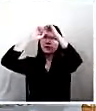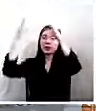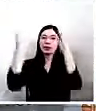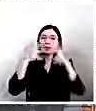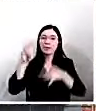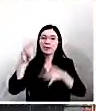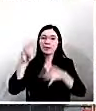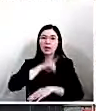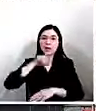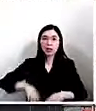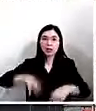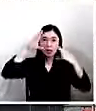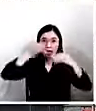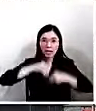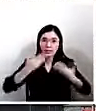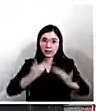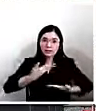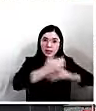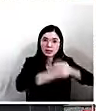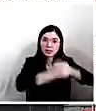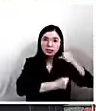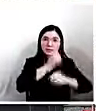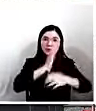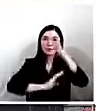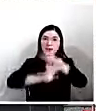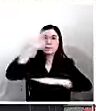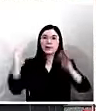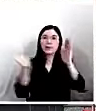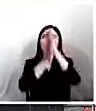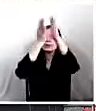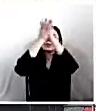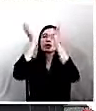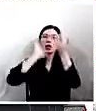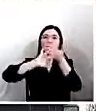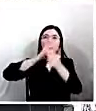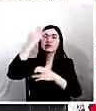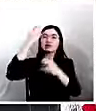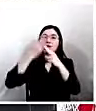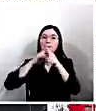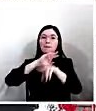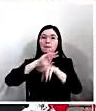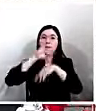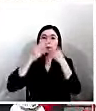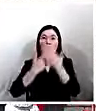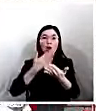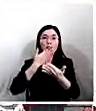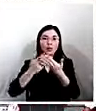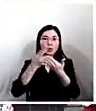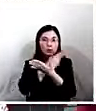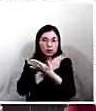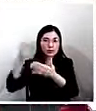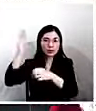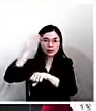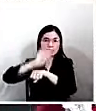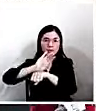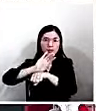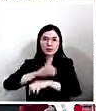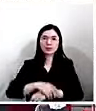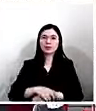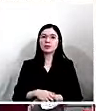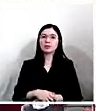the Lord accept his sacrifice through hands with the praise and glory of his name, for good and the good of all his holy